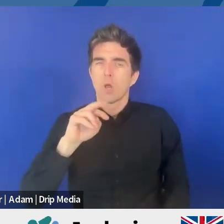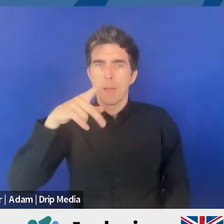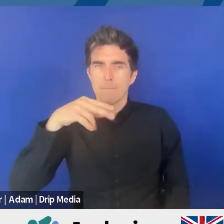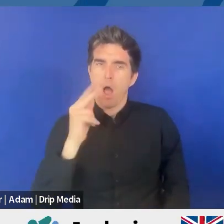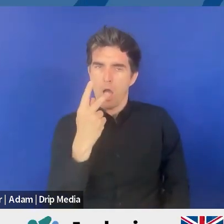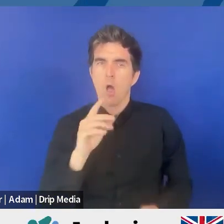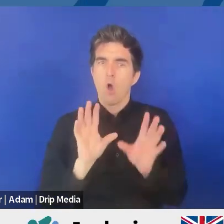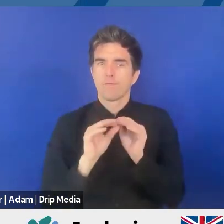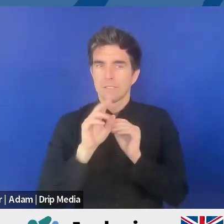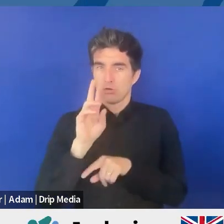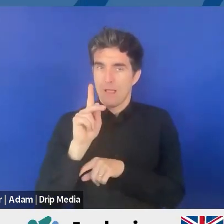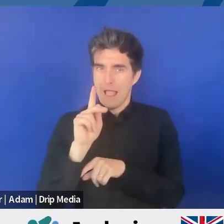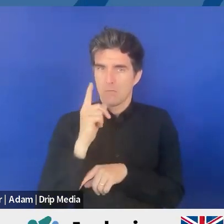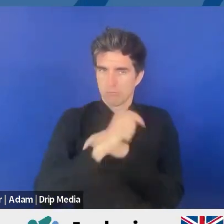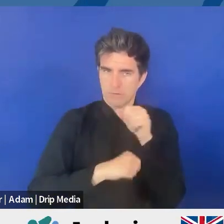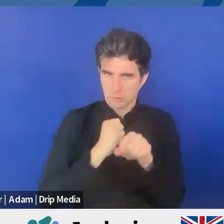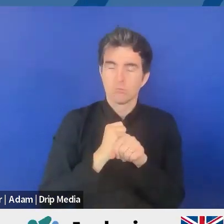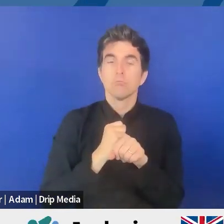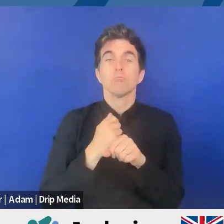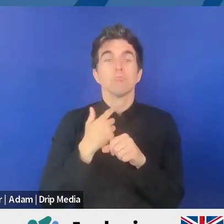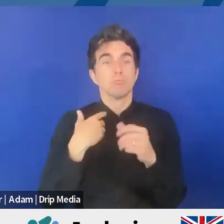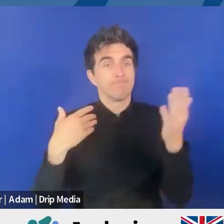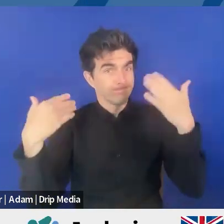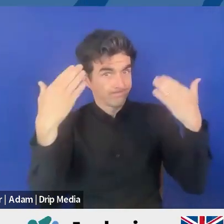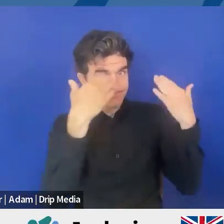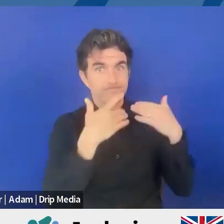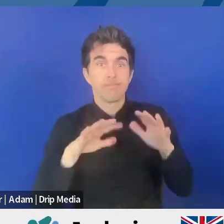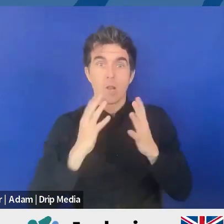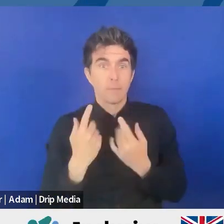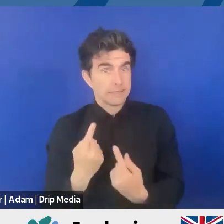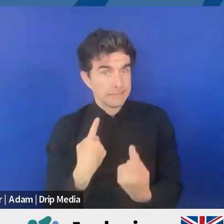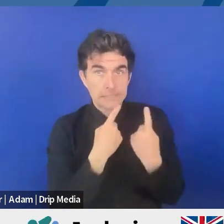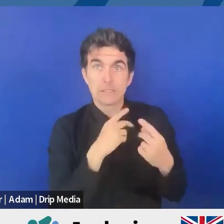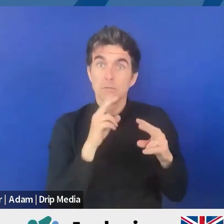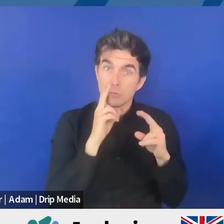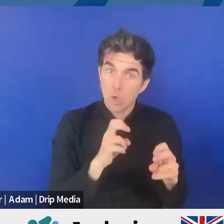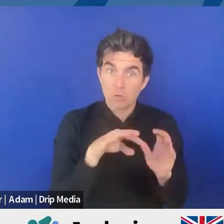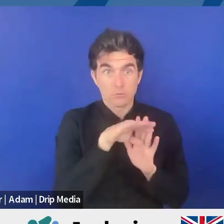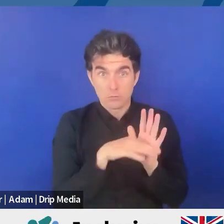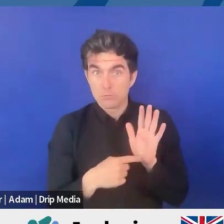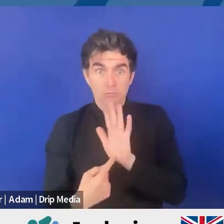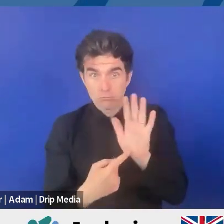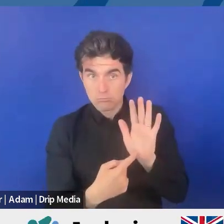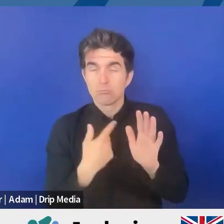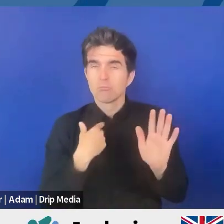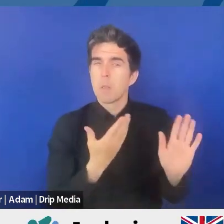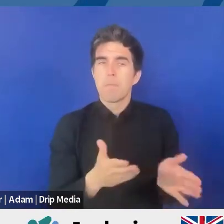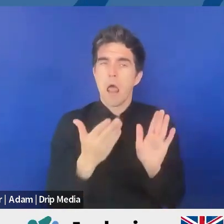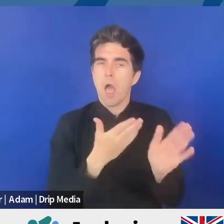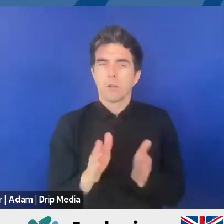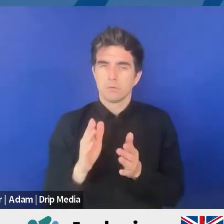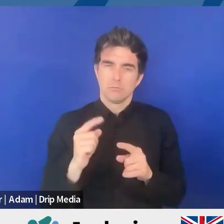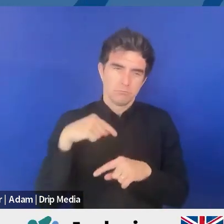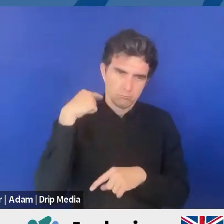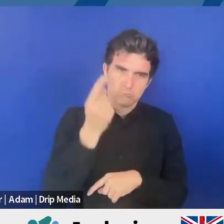to talk about the research agenda. And there's some other things that we've got planned in the coming year, which they're not to do with programming